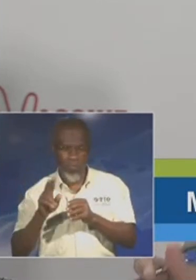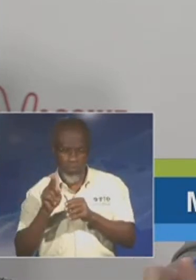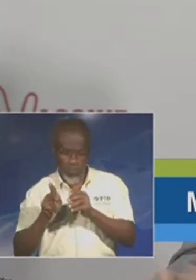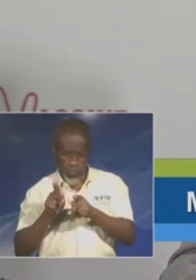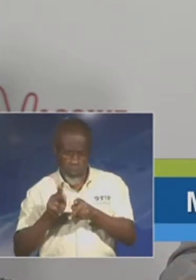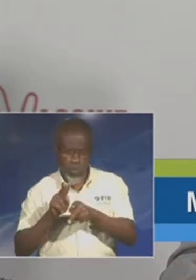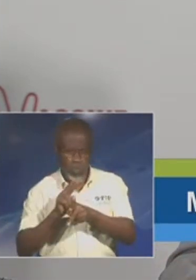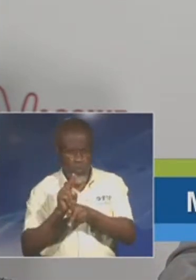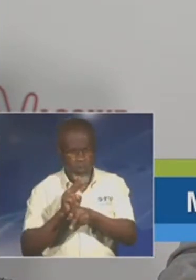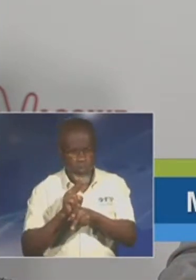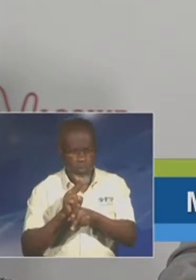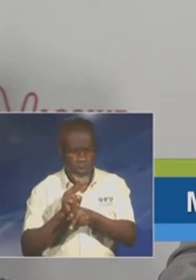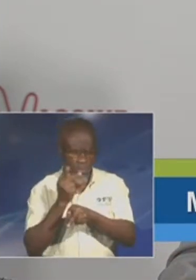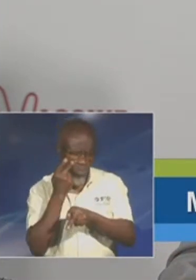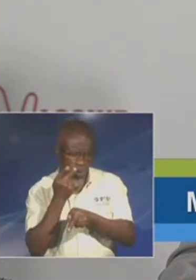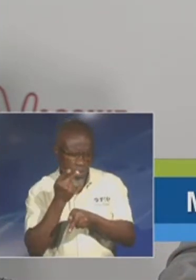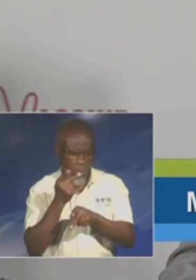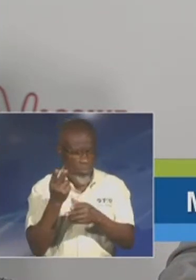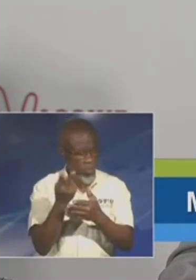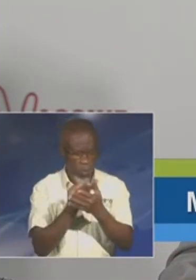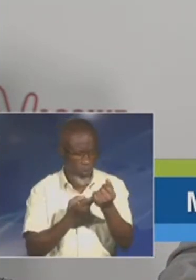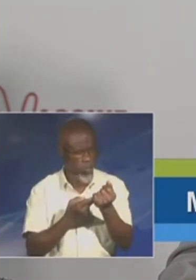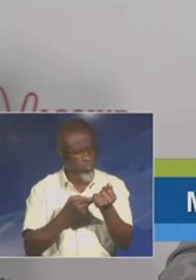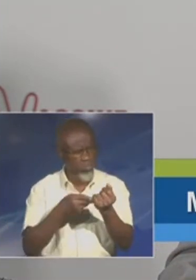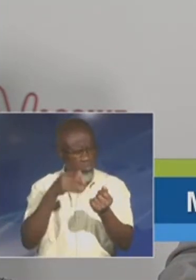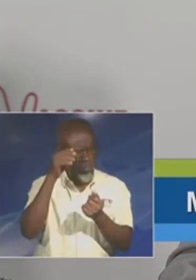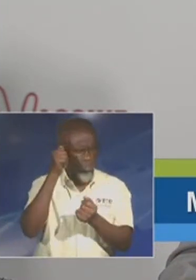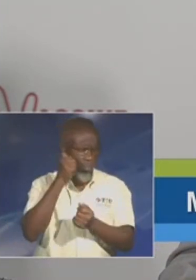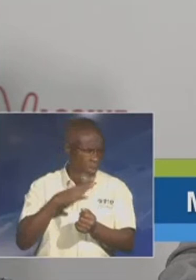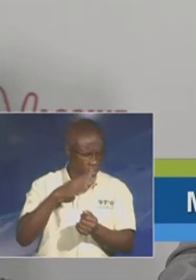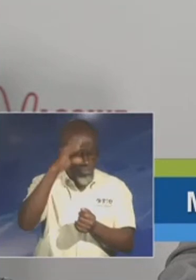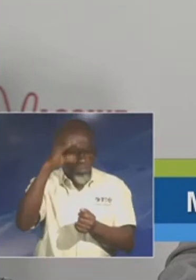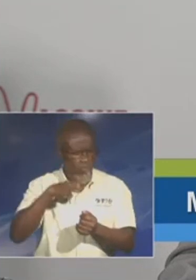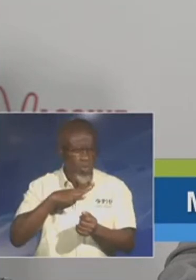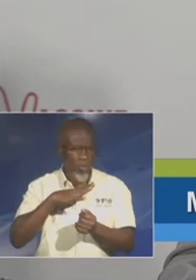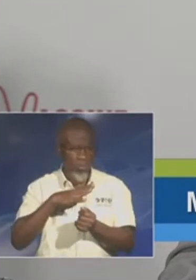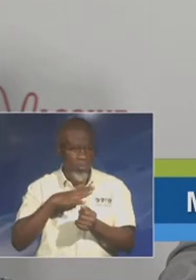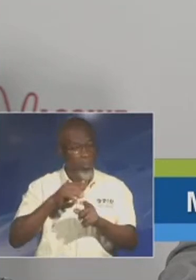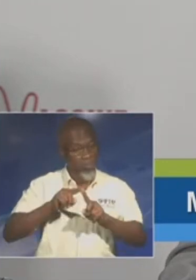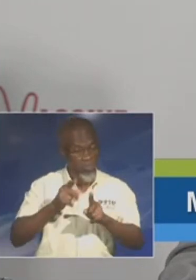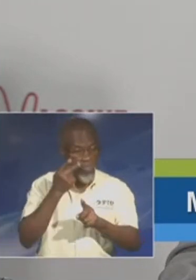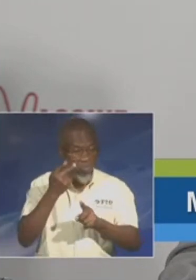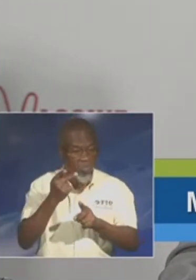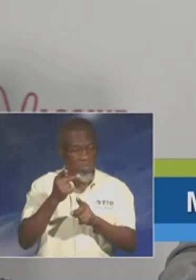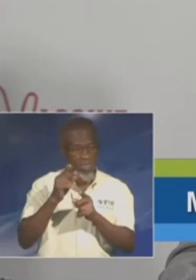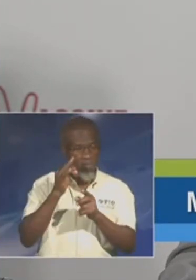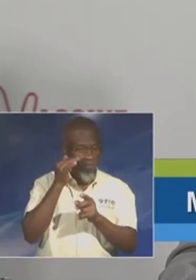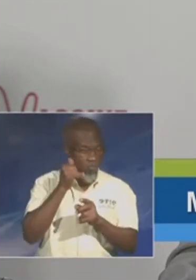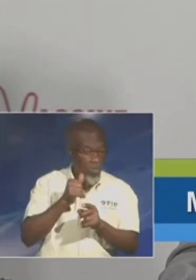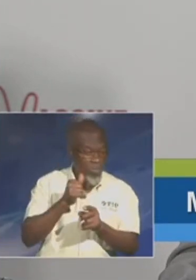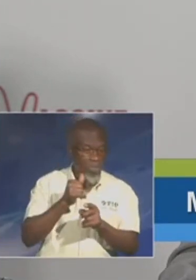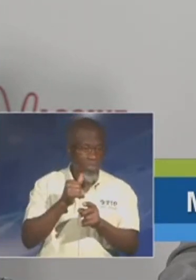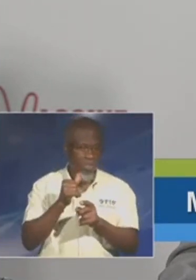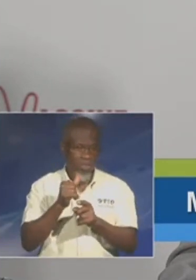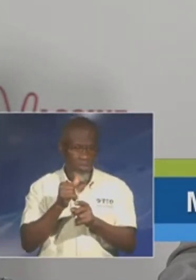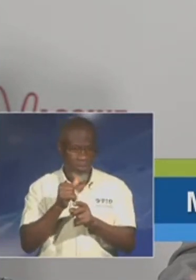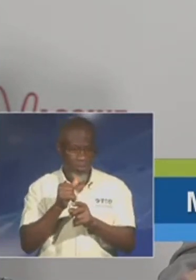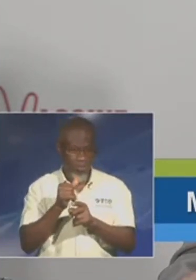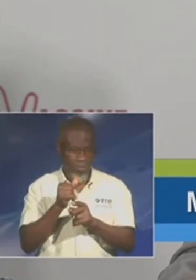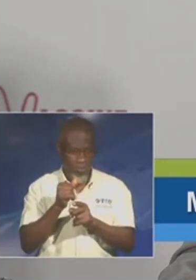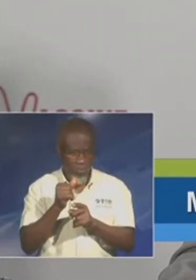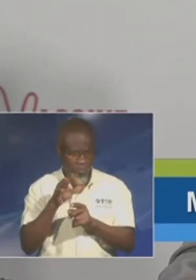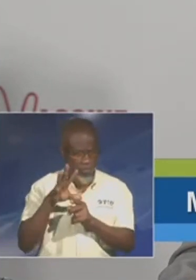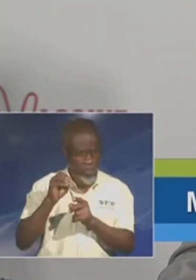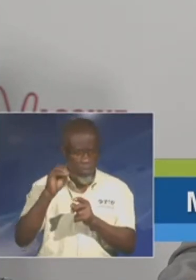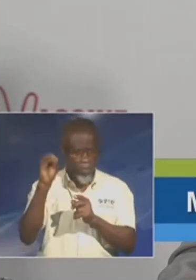a disaggregation between men and women. Female, 57% of those views and so on are